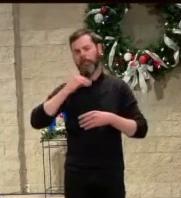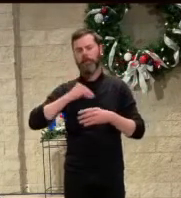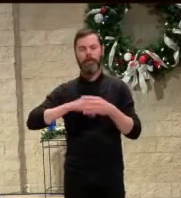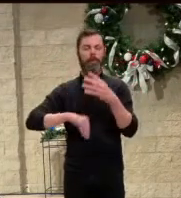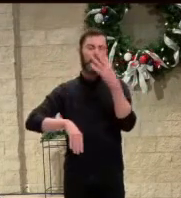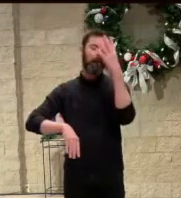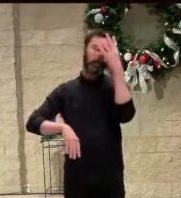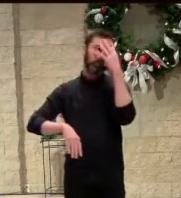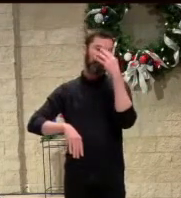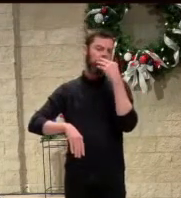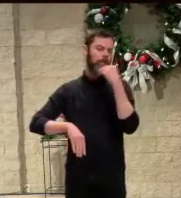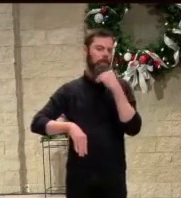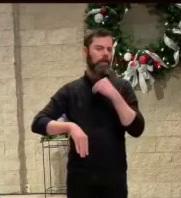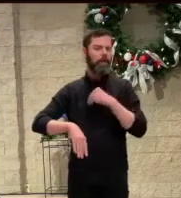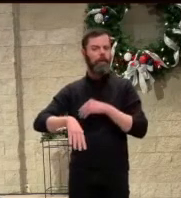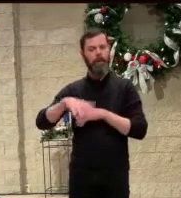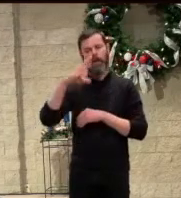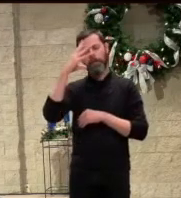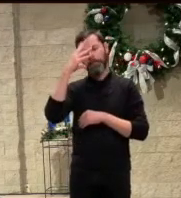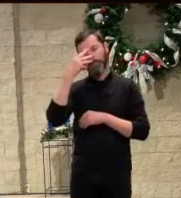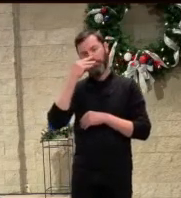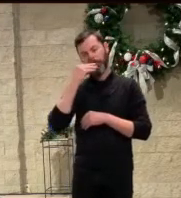sleep, sleep,